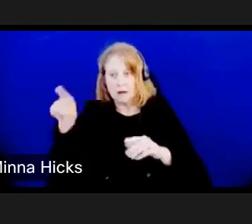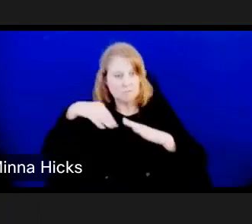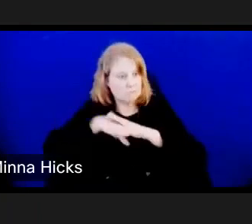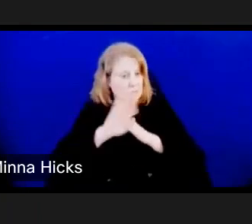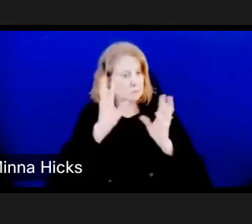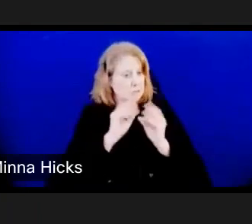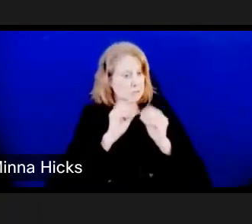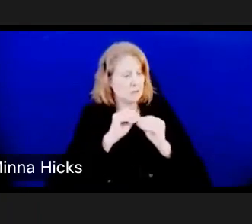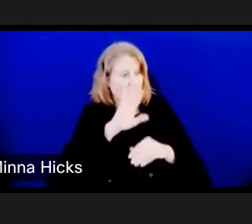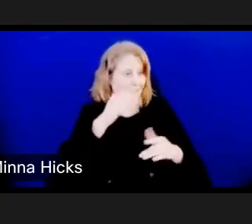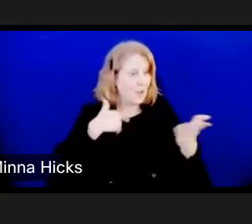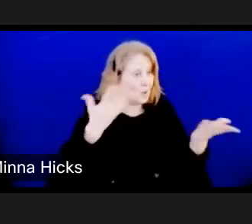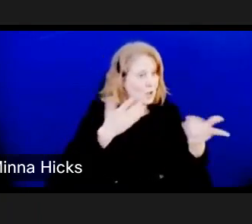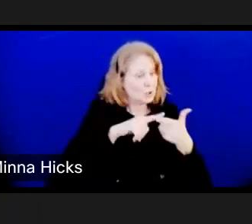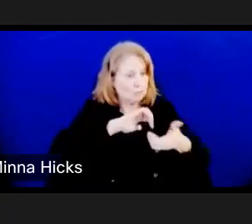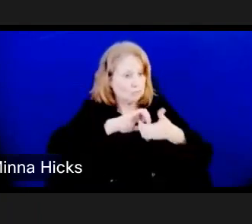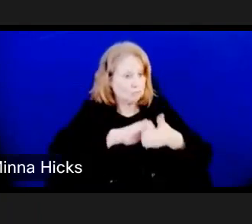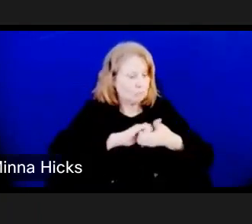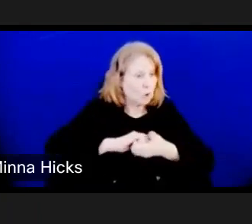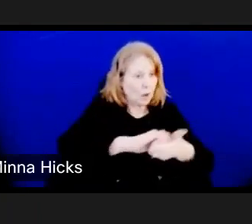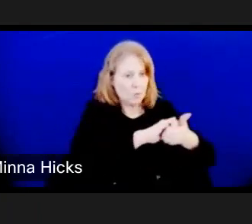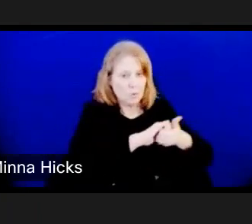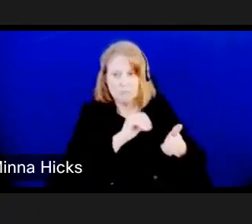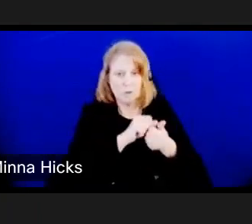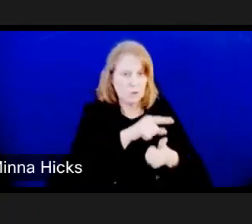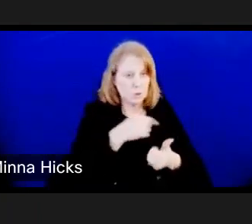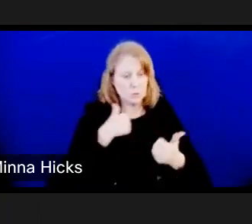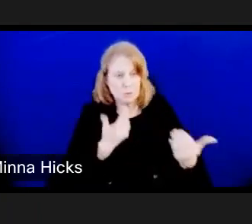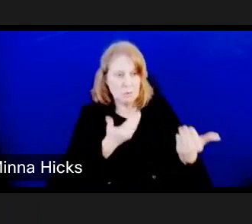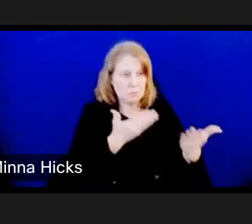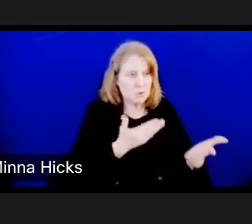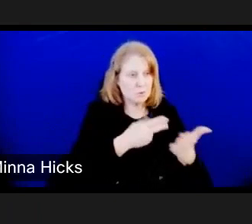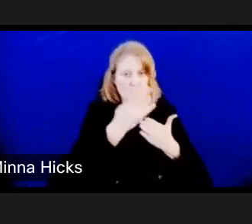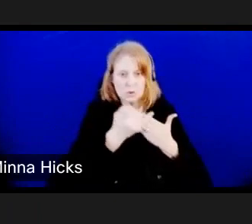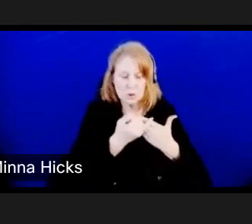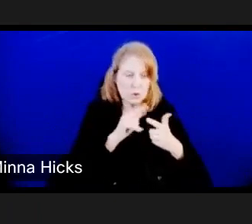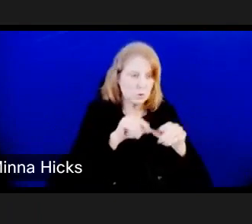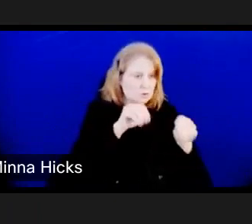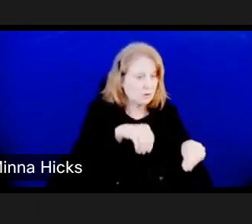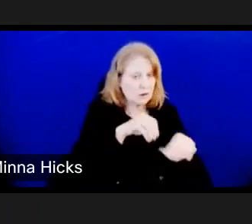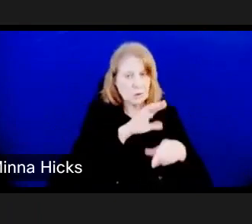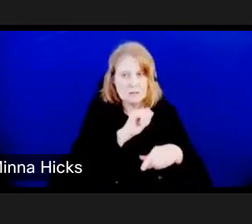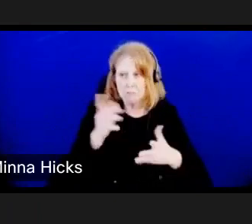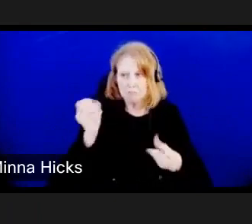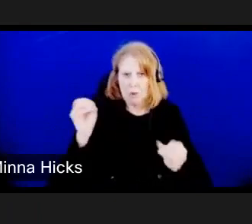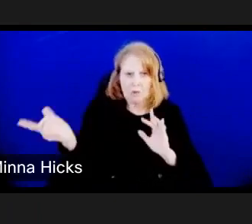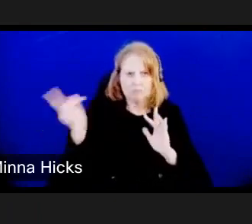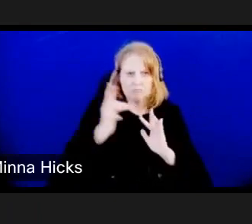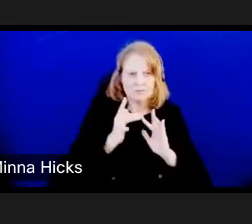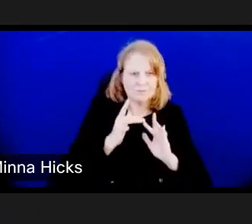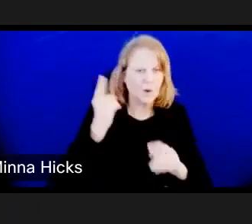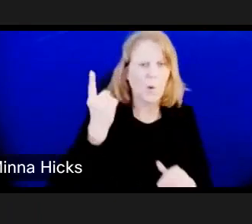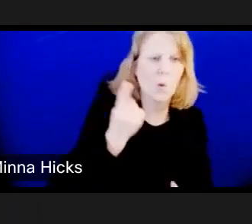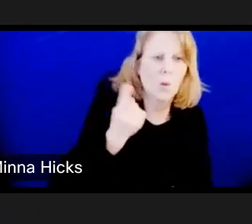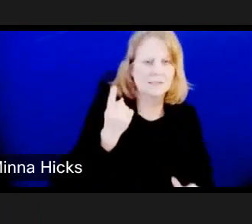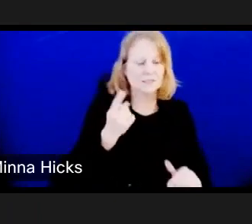say, hey, we're here to collaborate with you on this project that we are proposing to install in your ANC. It was always, this is